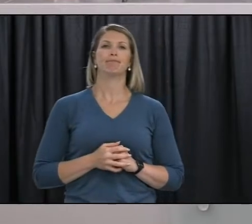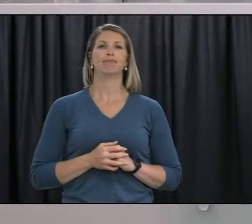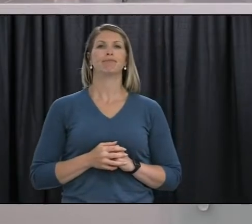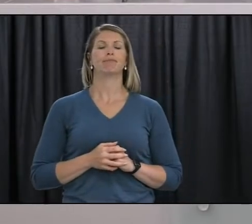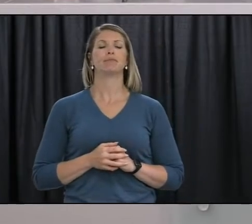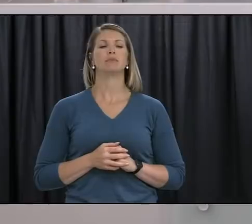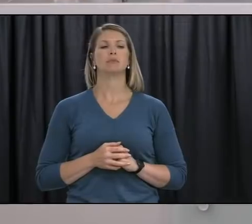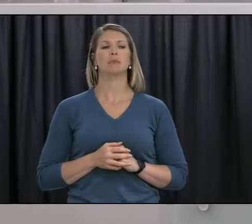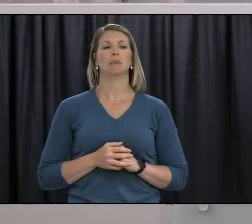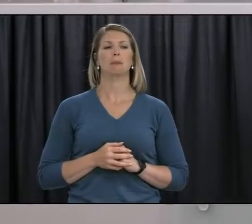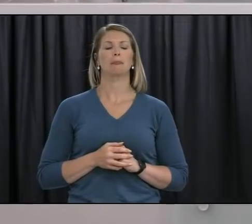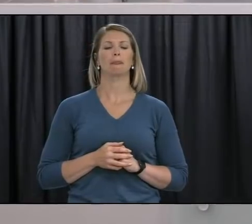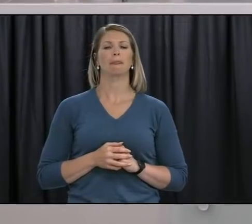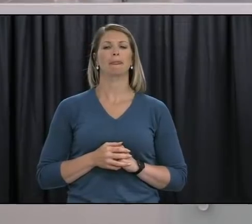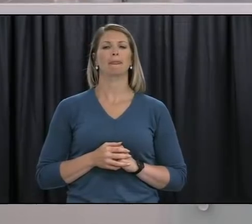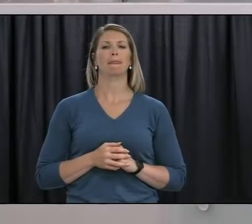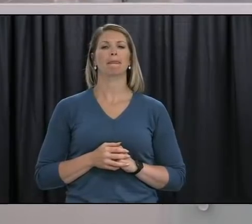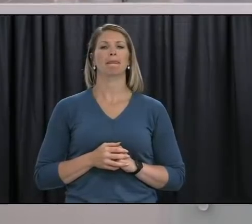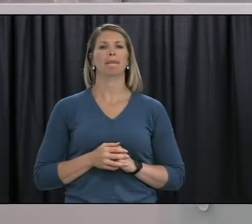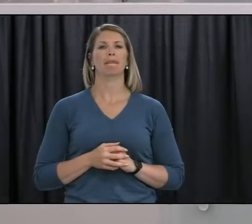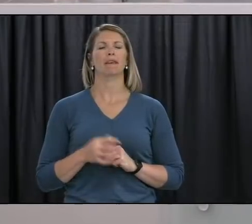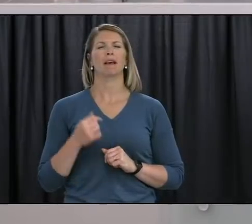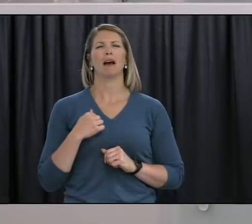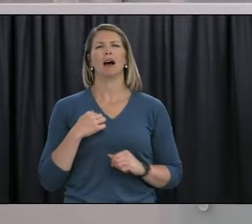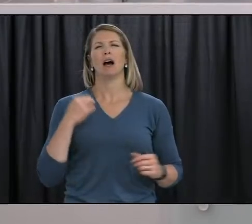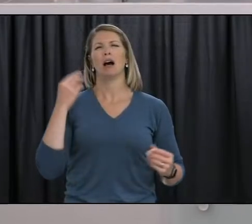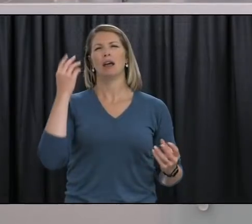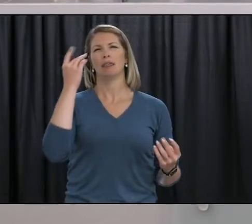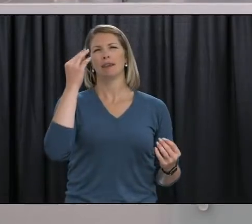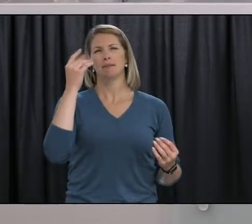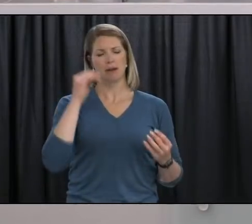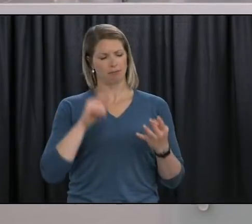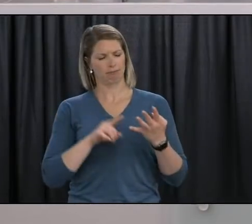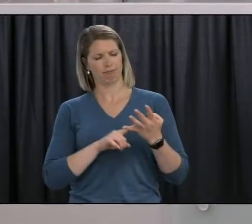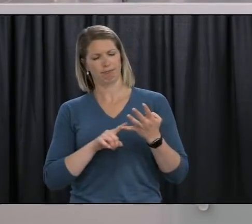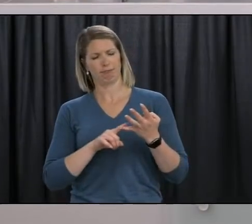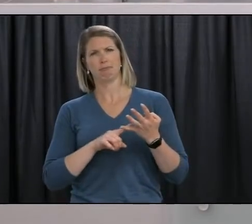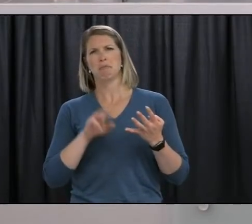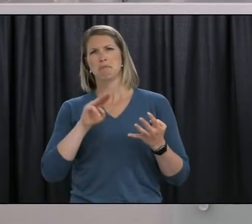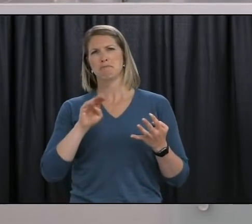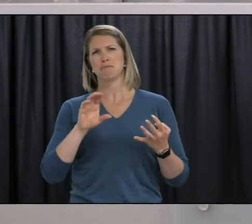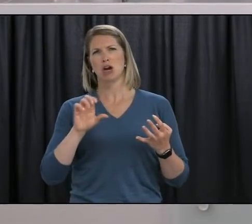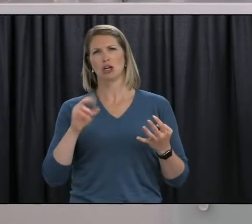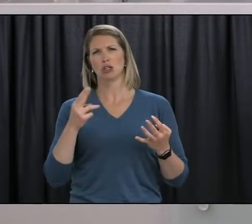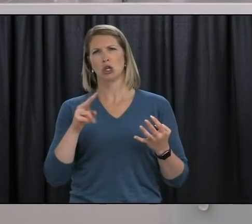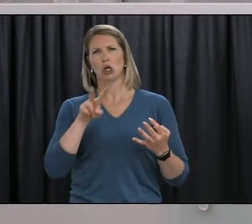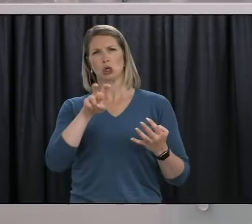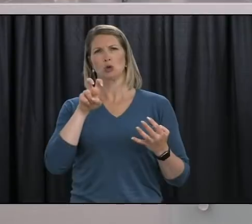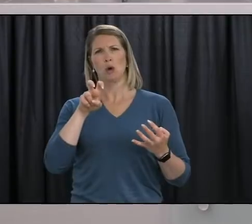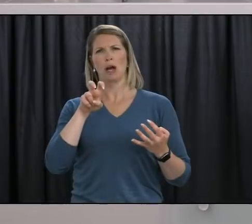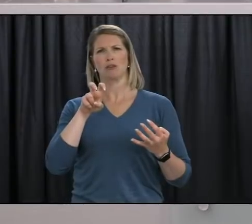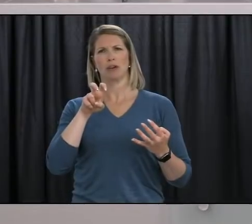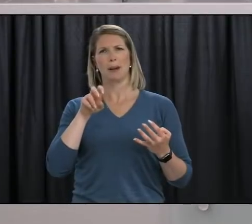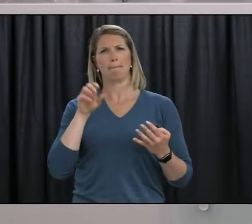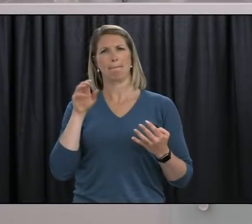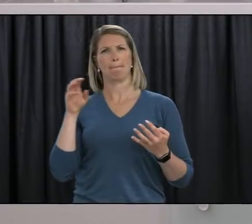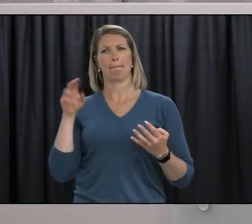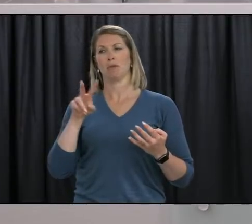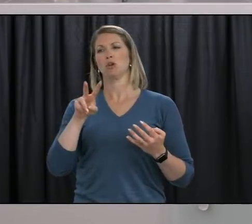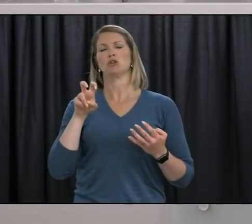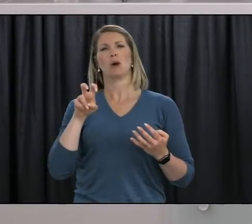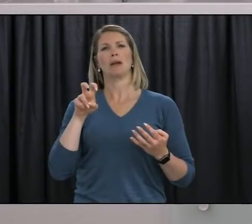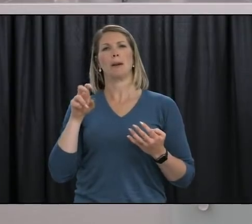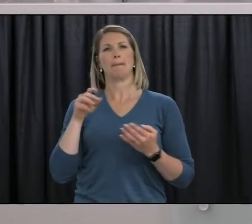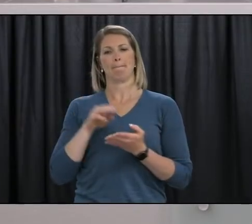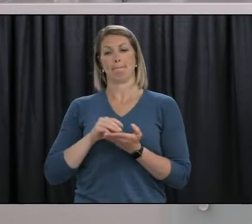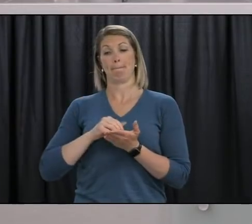was wondering, back in late March, a $200 million contingency fund was created to kind of address certain COVID needs